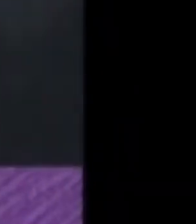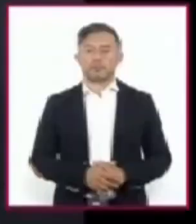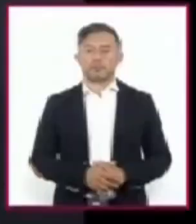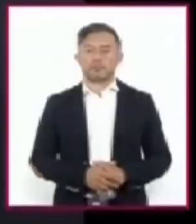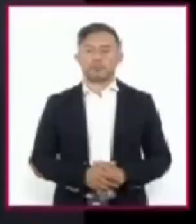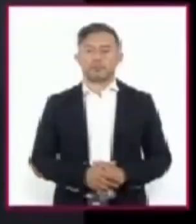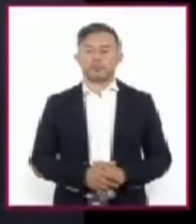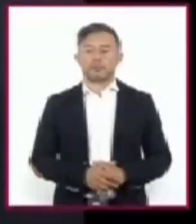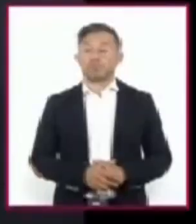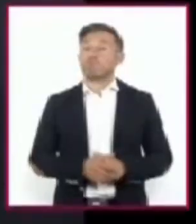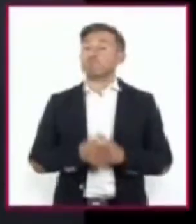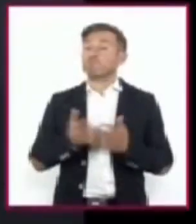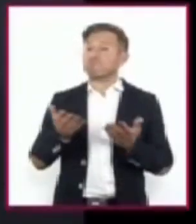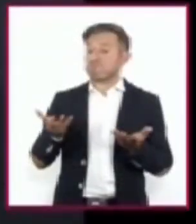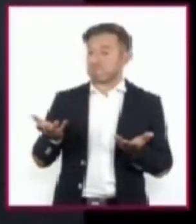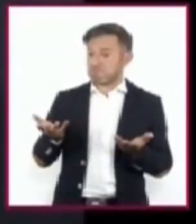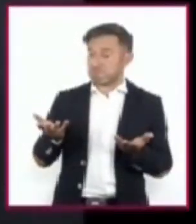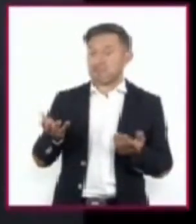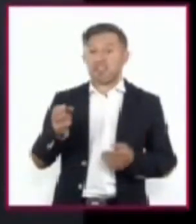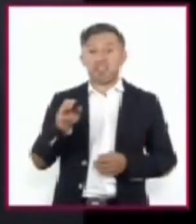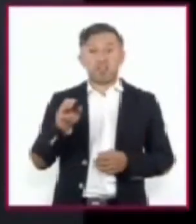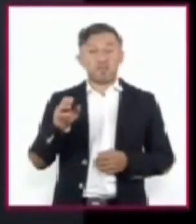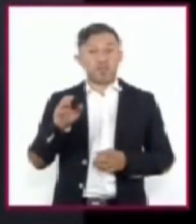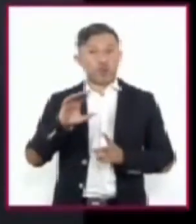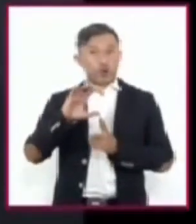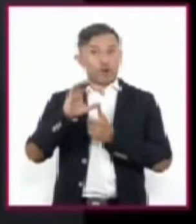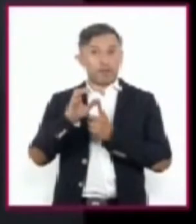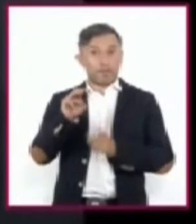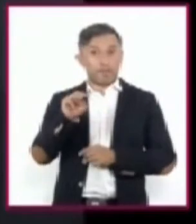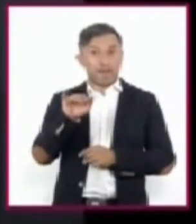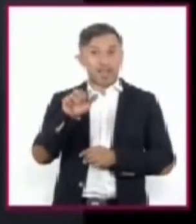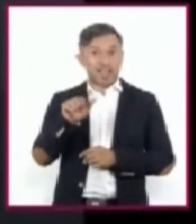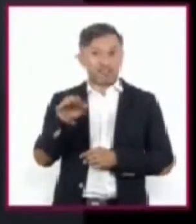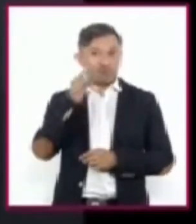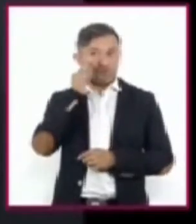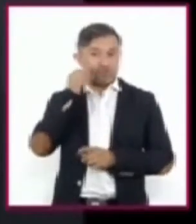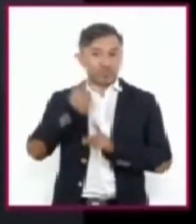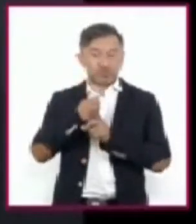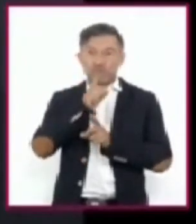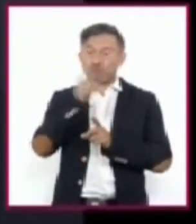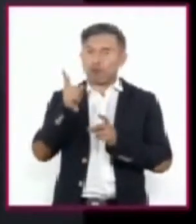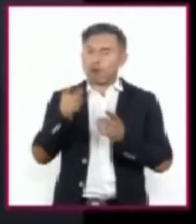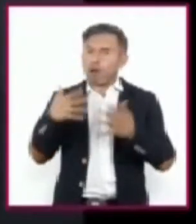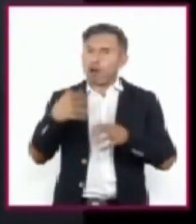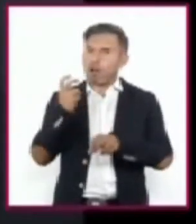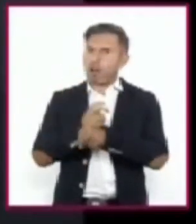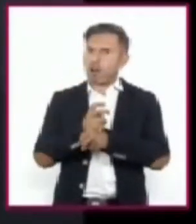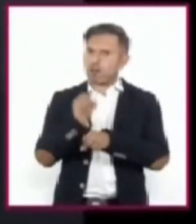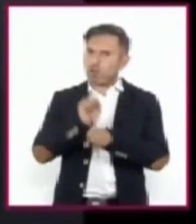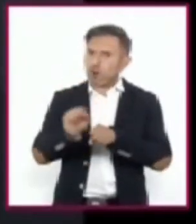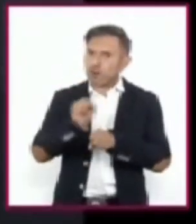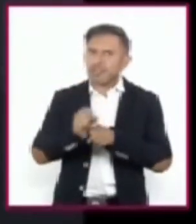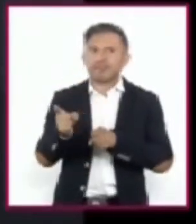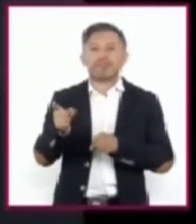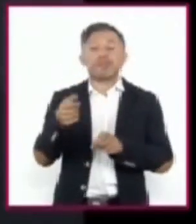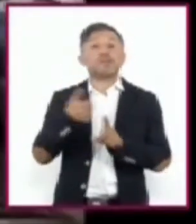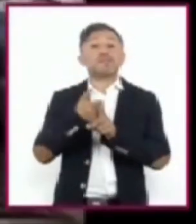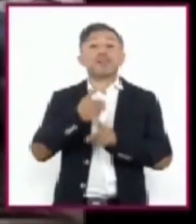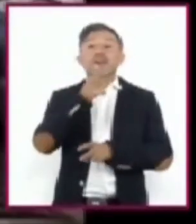Well, the Mayans are very hard workers. They are farmers, architects,